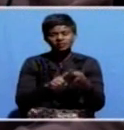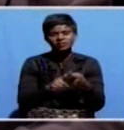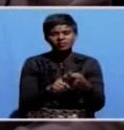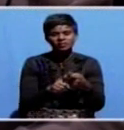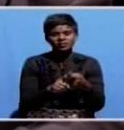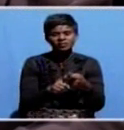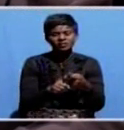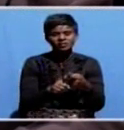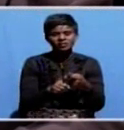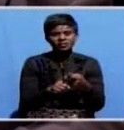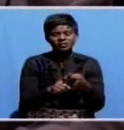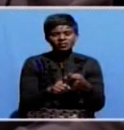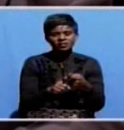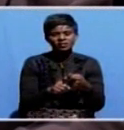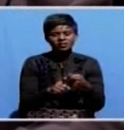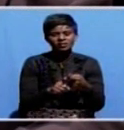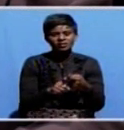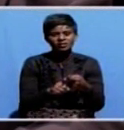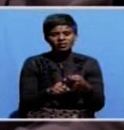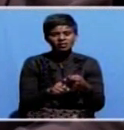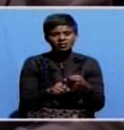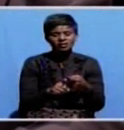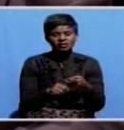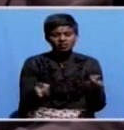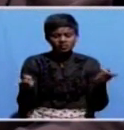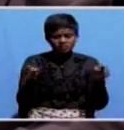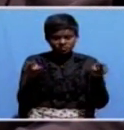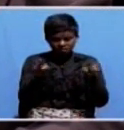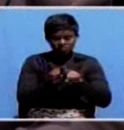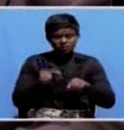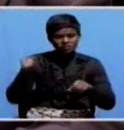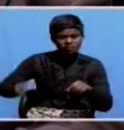kumbali kutukwe mfumu. Meaning, even the chief